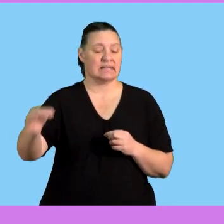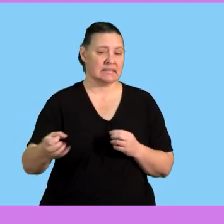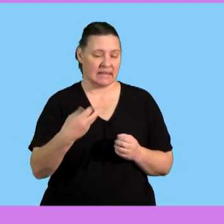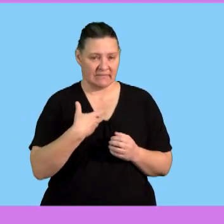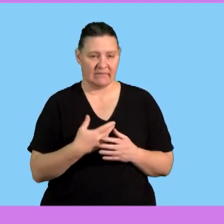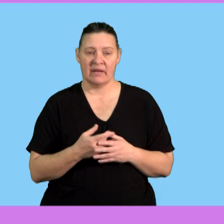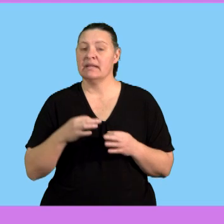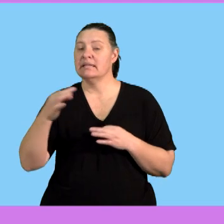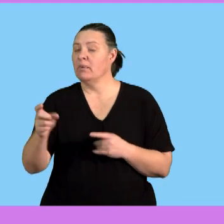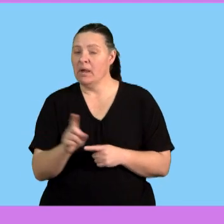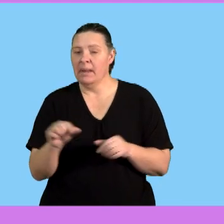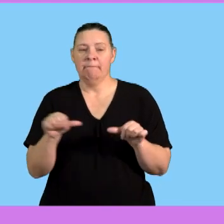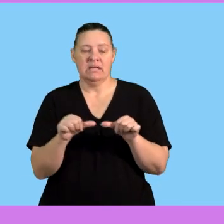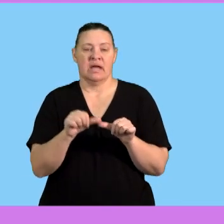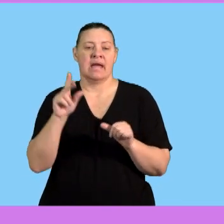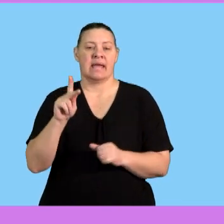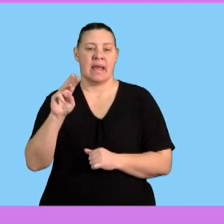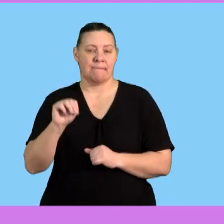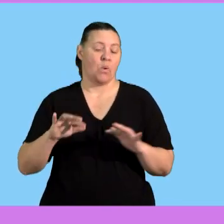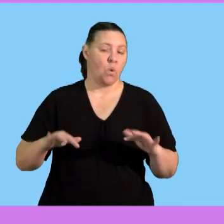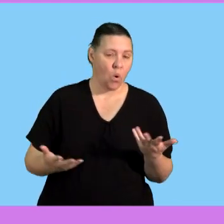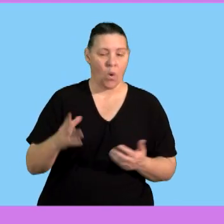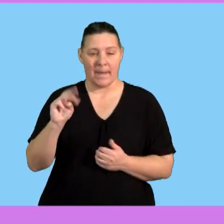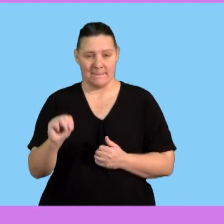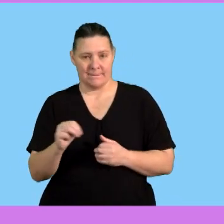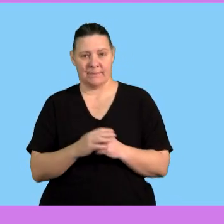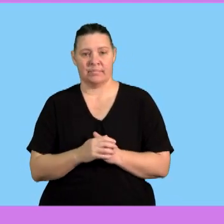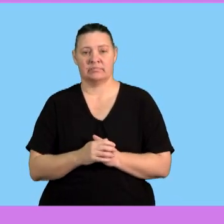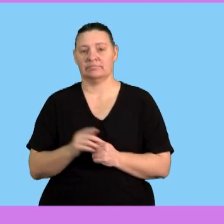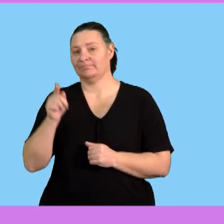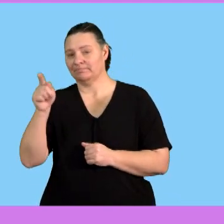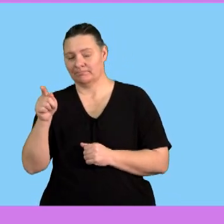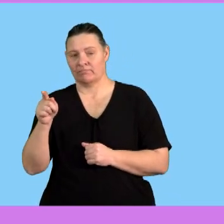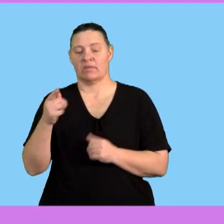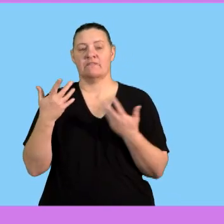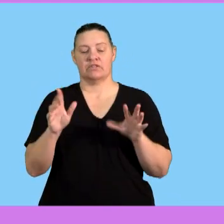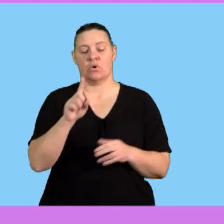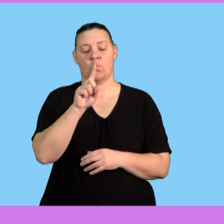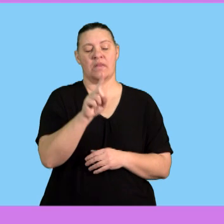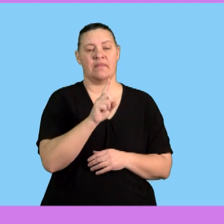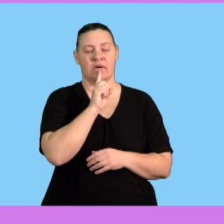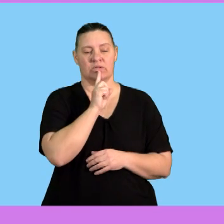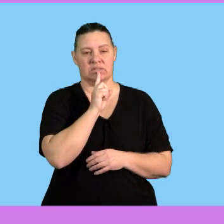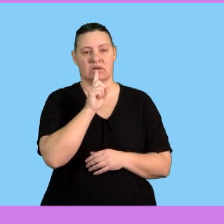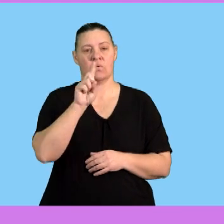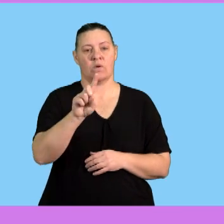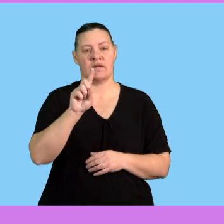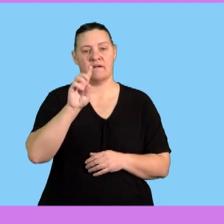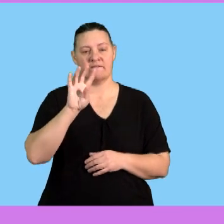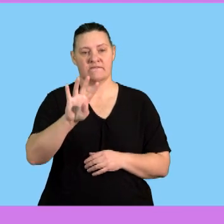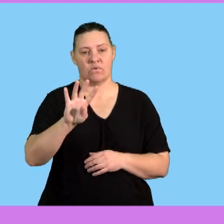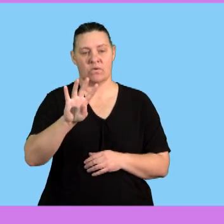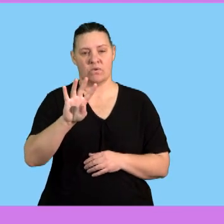we've said a distance will be measured in kilometers or in meters. So our distance is